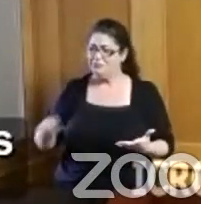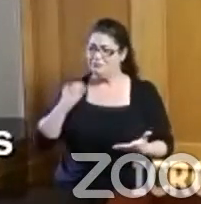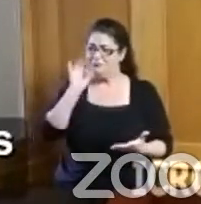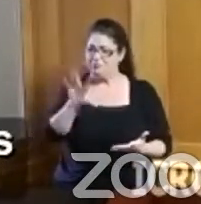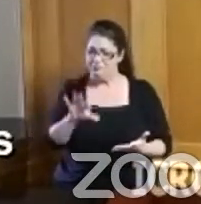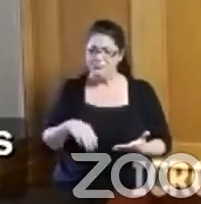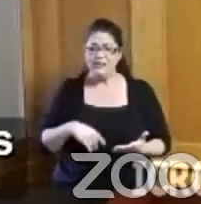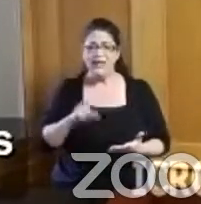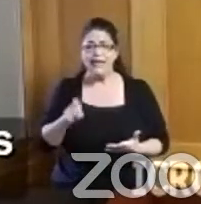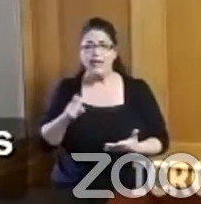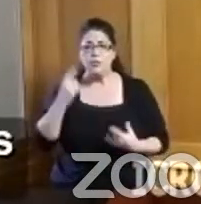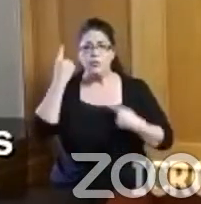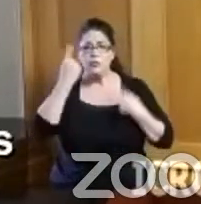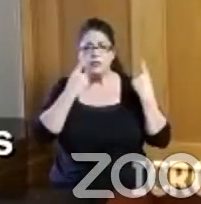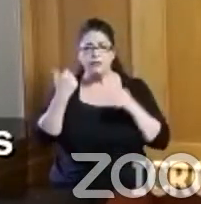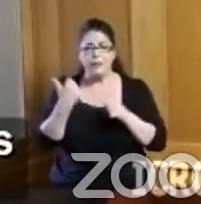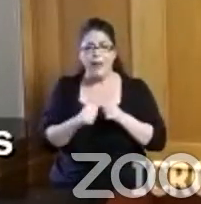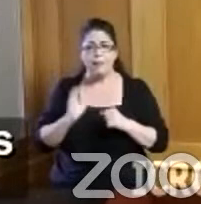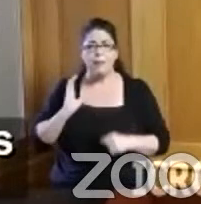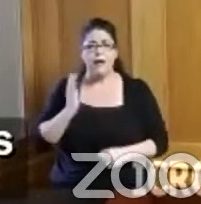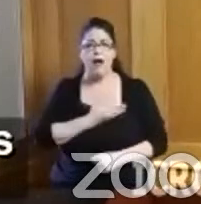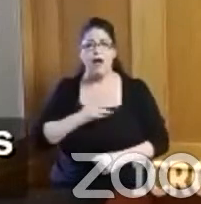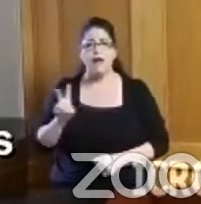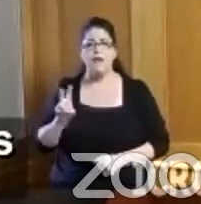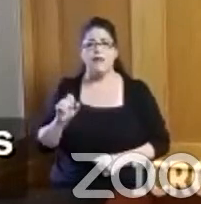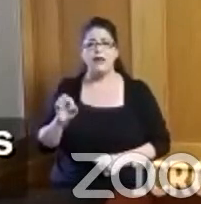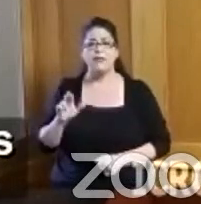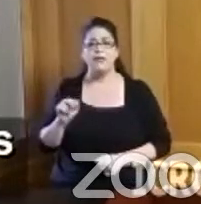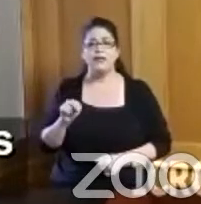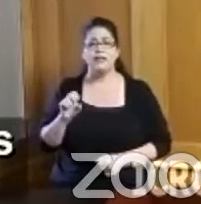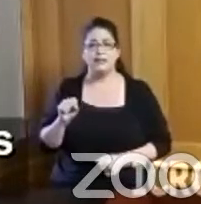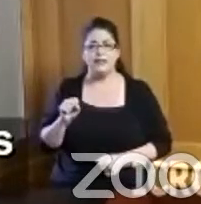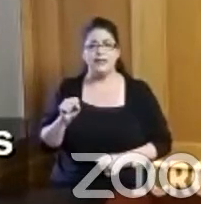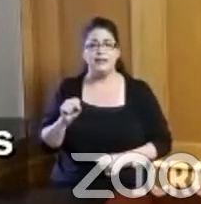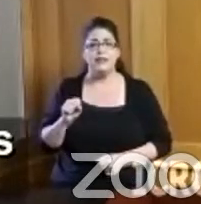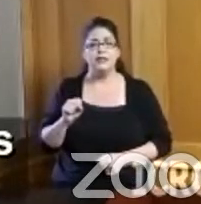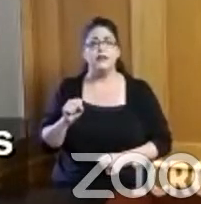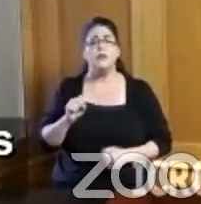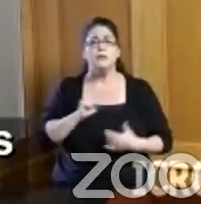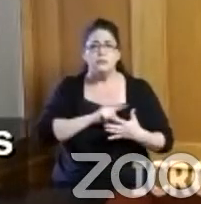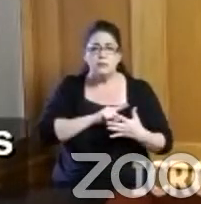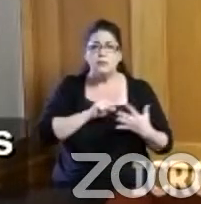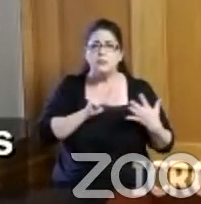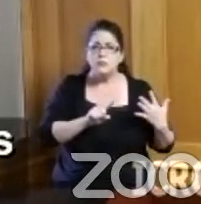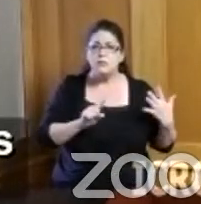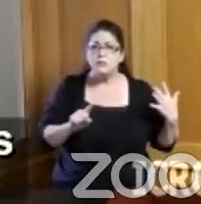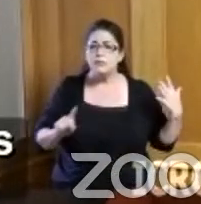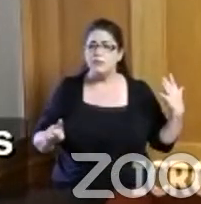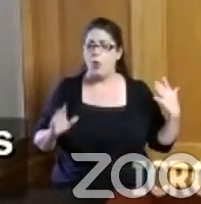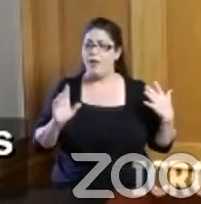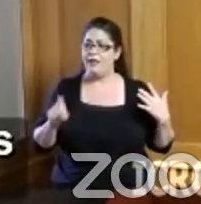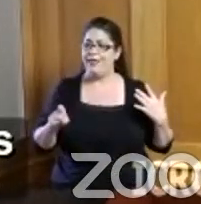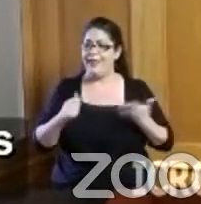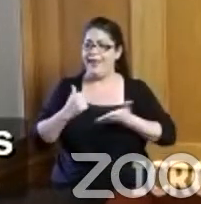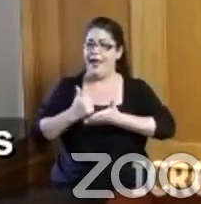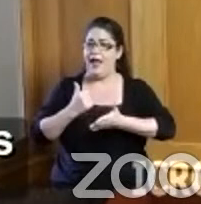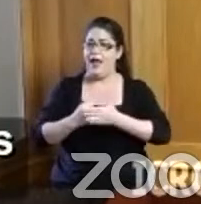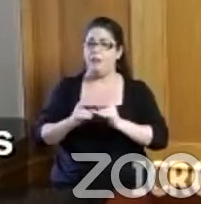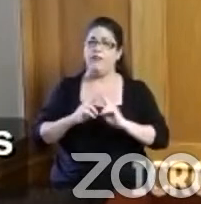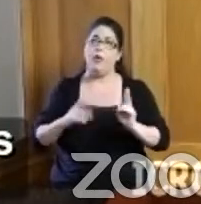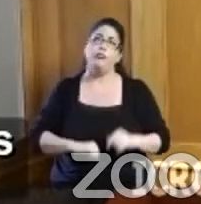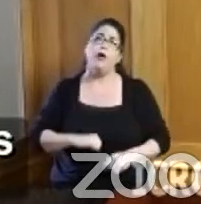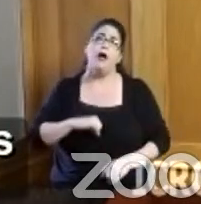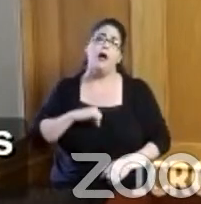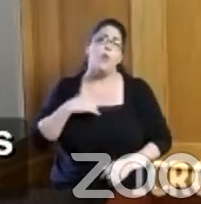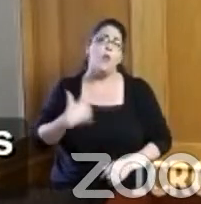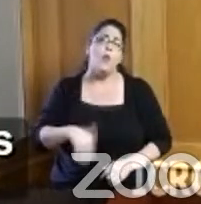that we need to remember the veterans. So we all looked at the pockets that needed assistance. And I'm just very proud of the